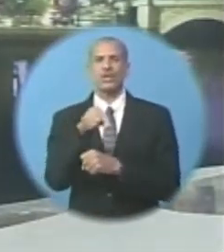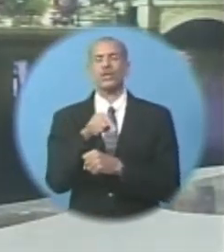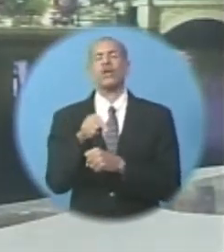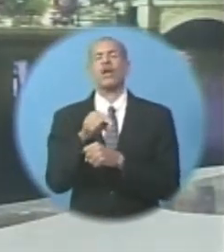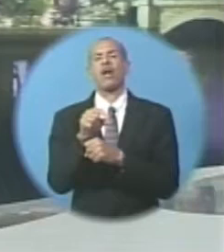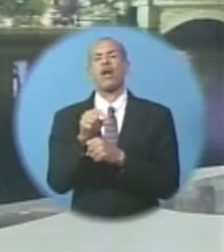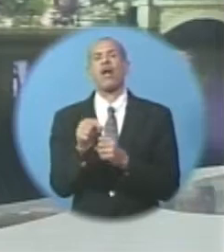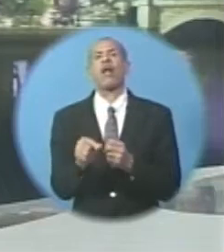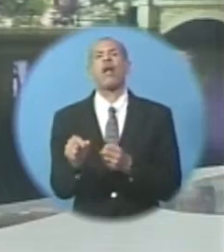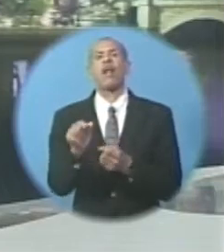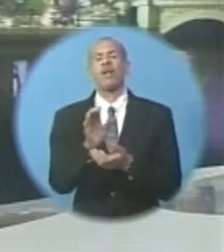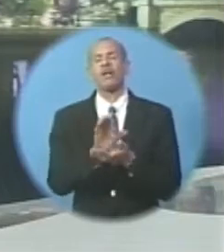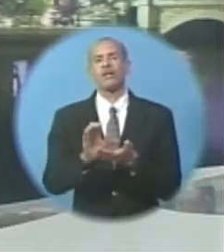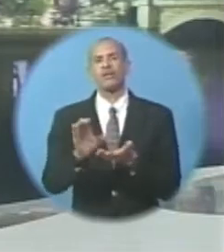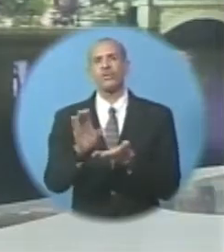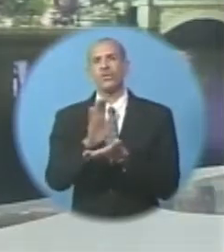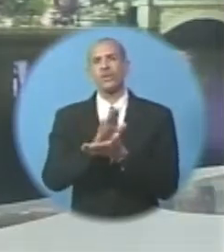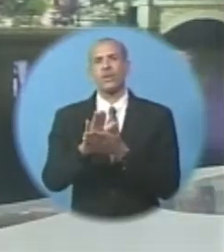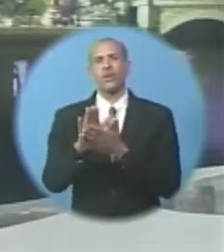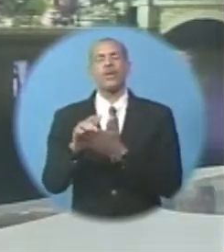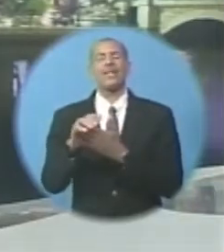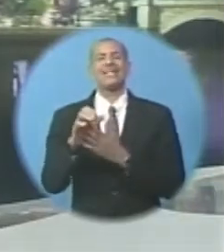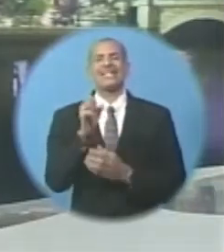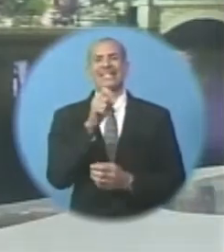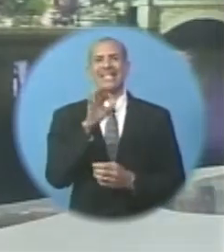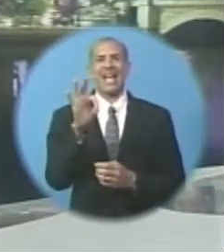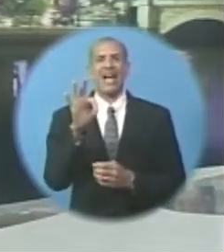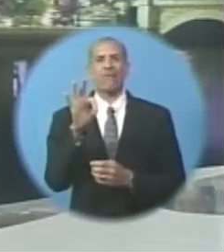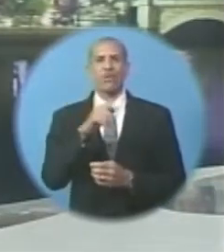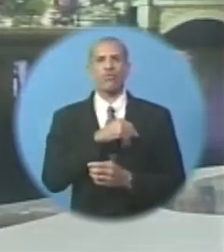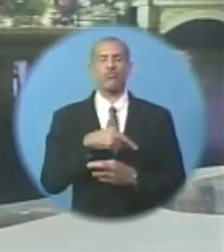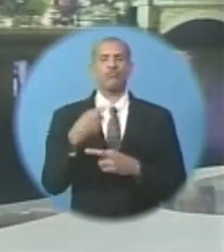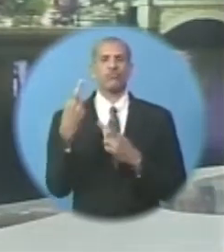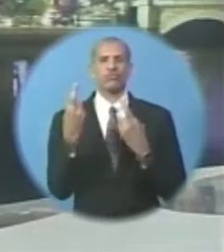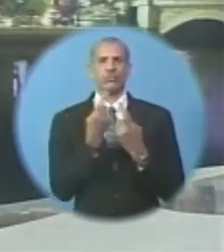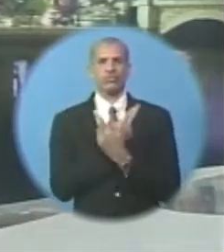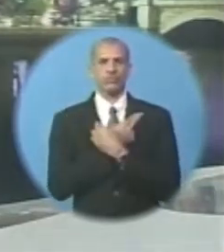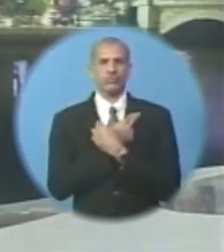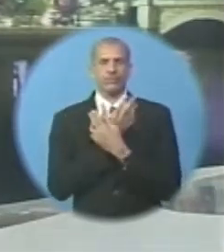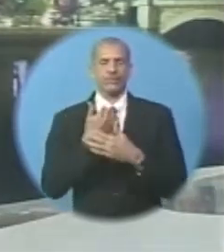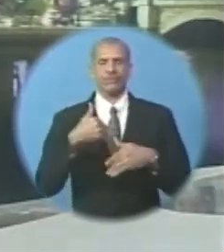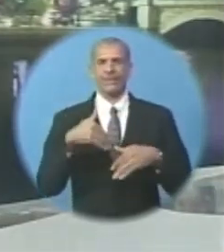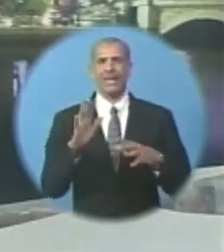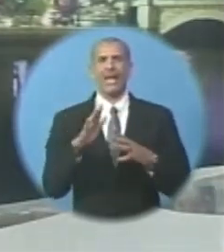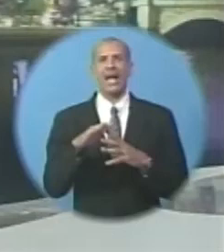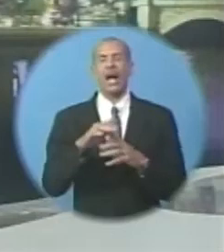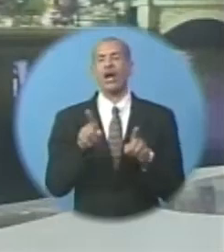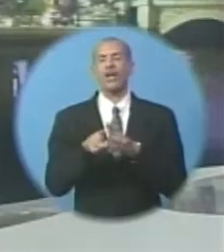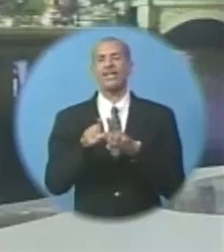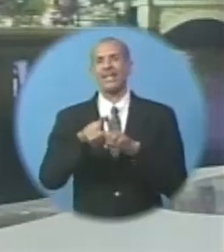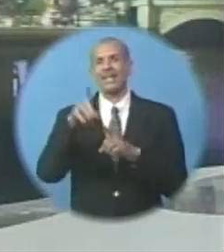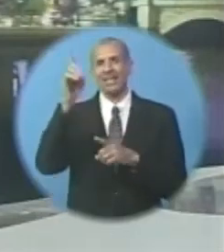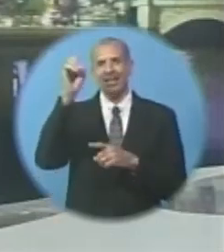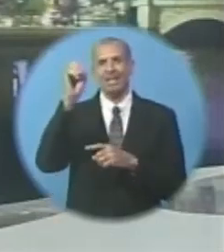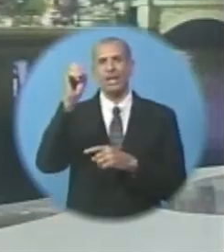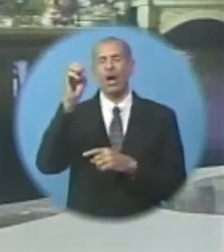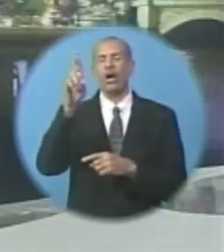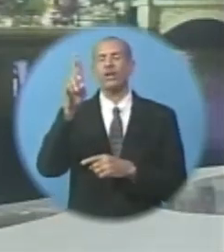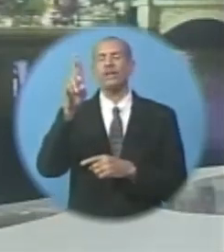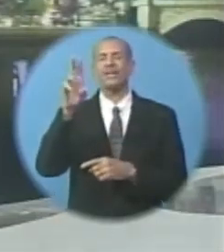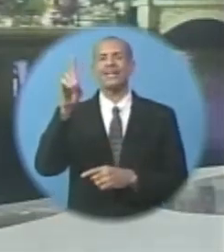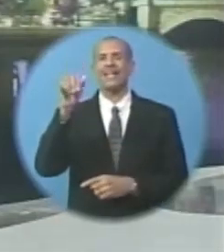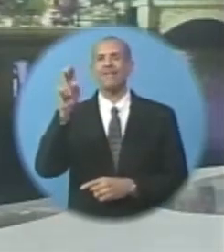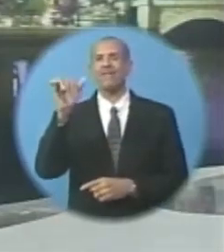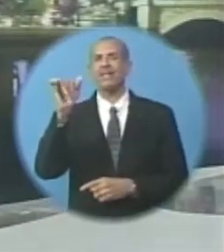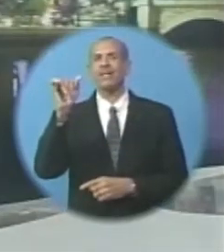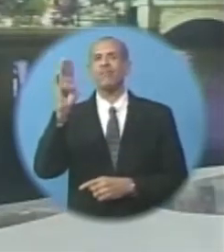more than 20 staff members to retirement. According to Principal Dr. David Brown, the focus must now be on finding new